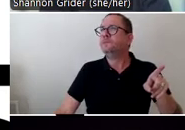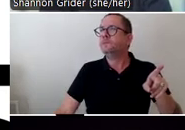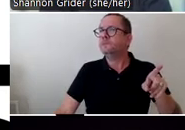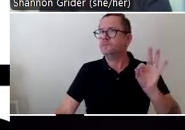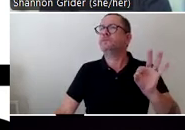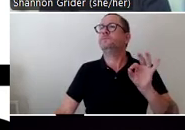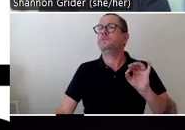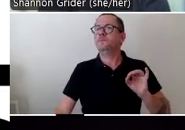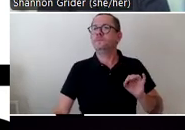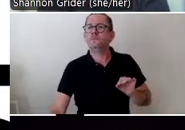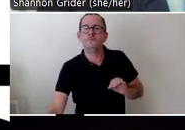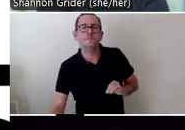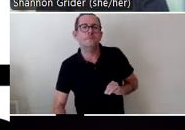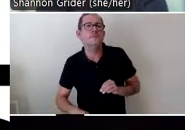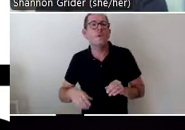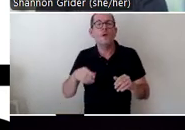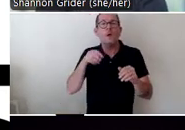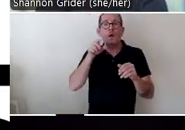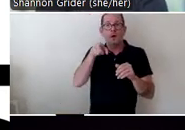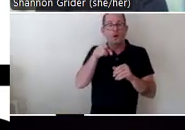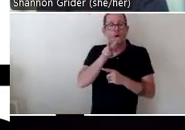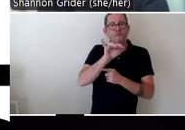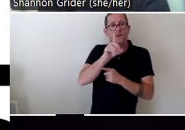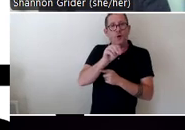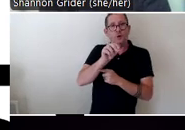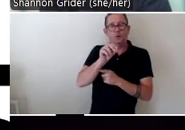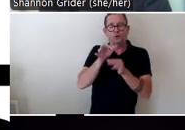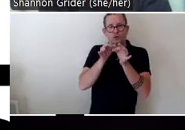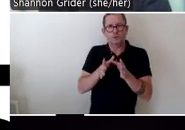in the waiting room. Let me go ahead and admit them into the workshop.